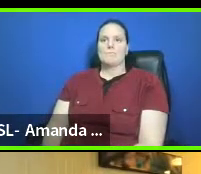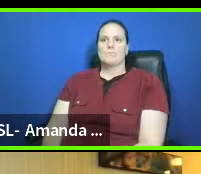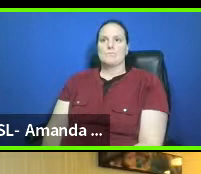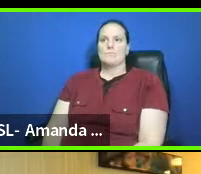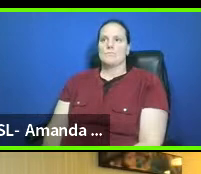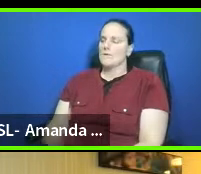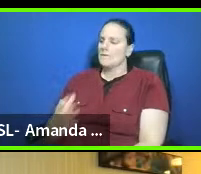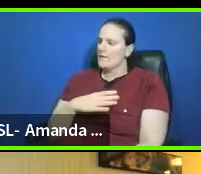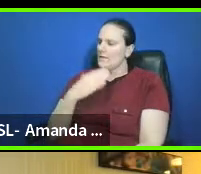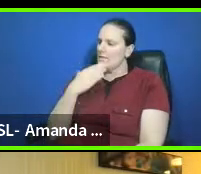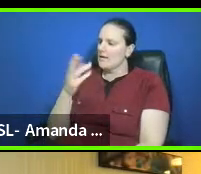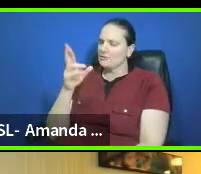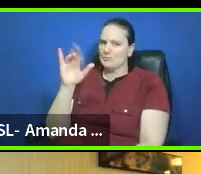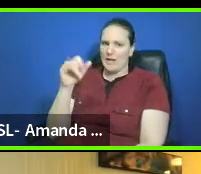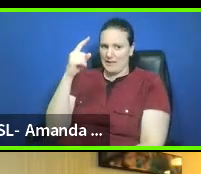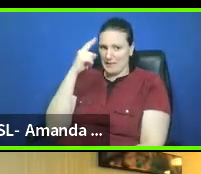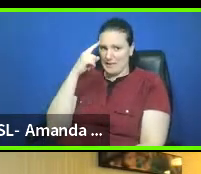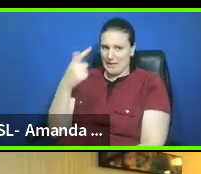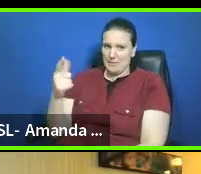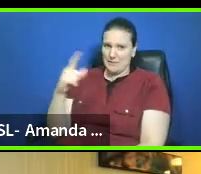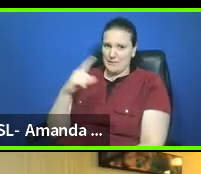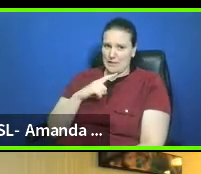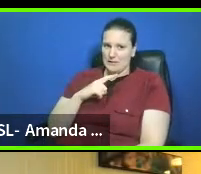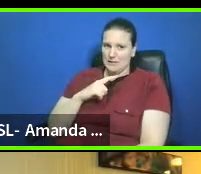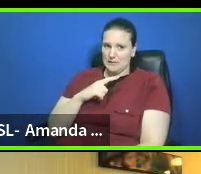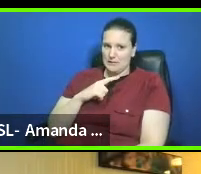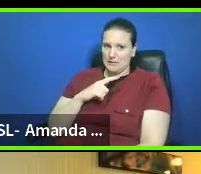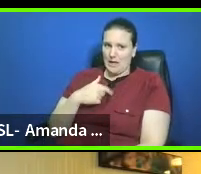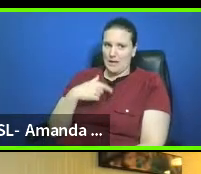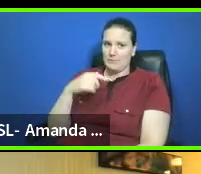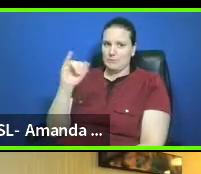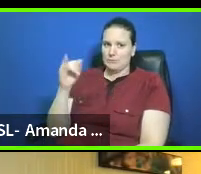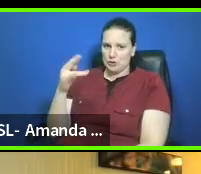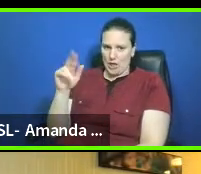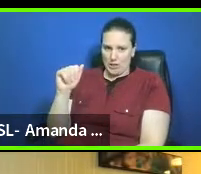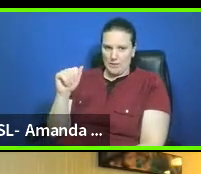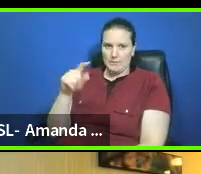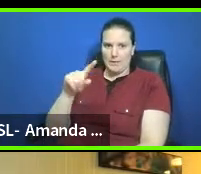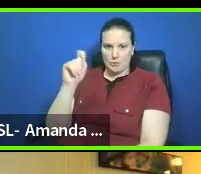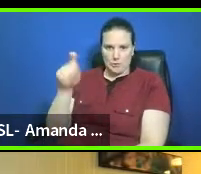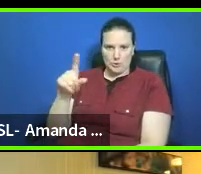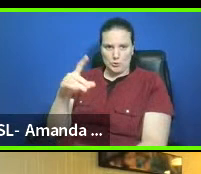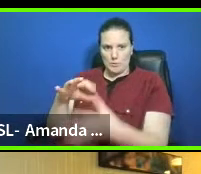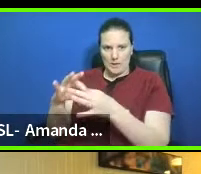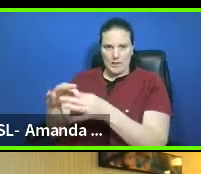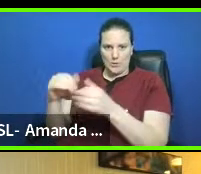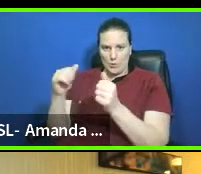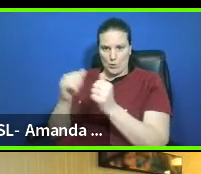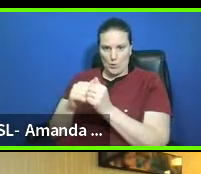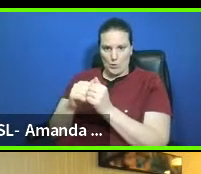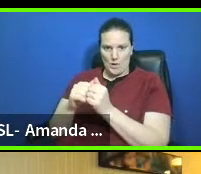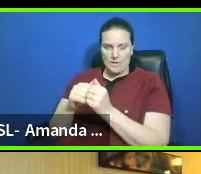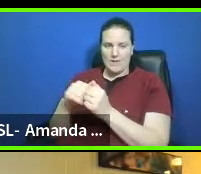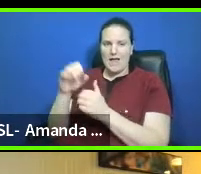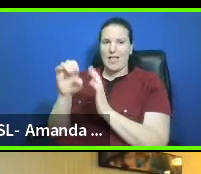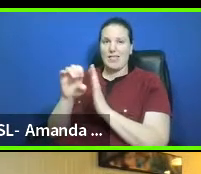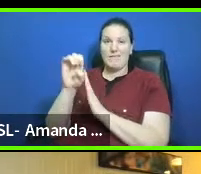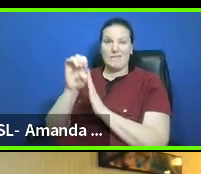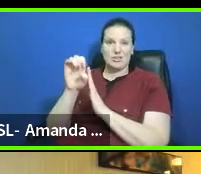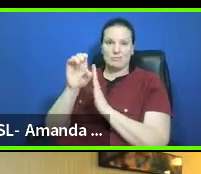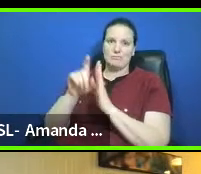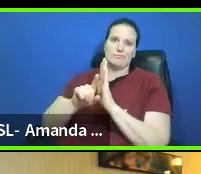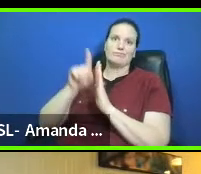Thanks, Ray. I think I'm next. My question, this is Jana. My questions were related to the elevation of the